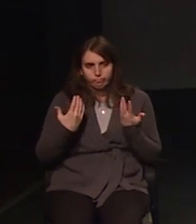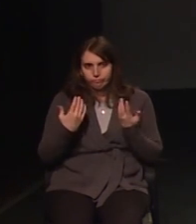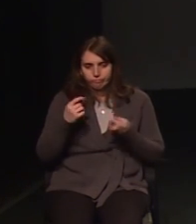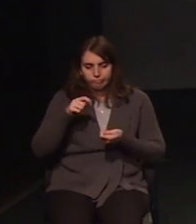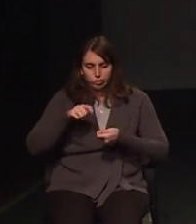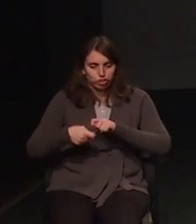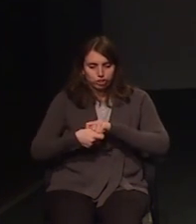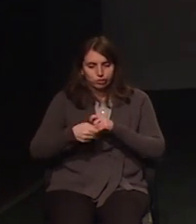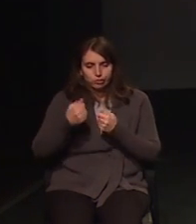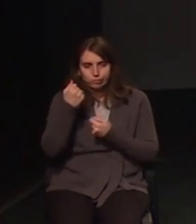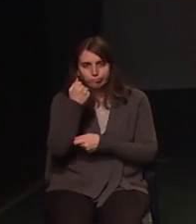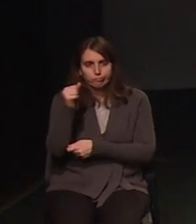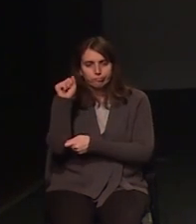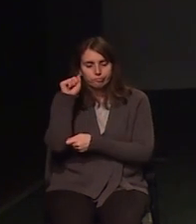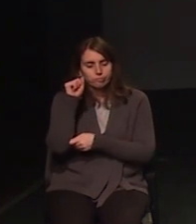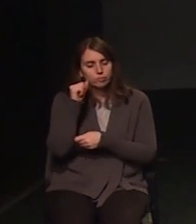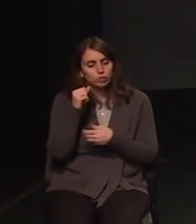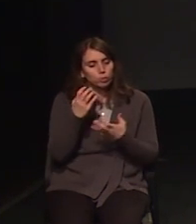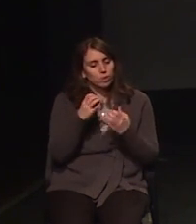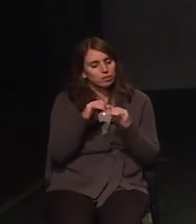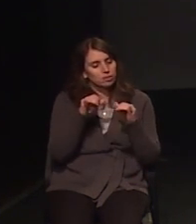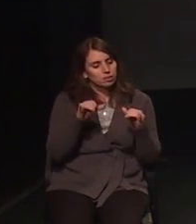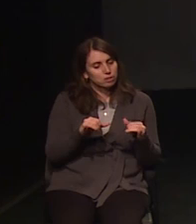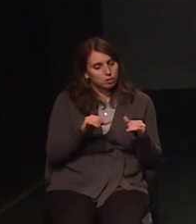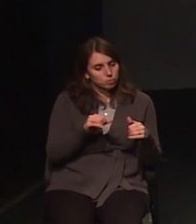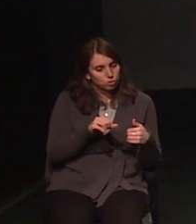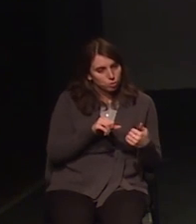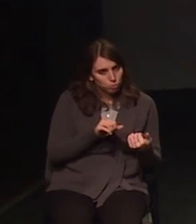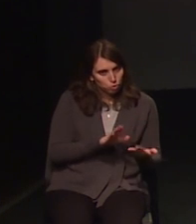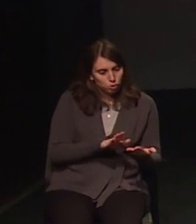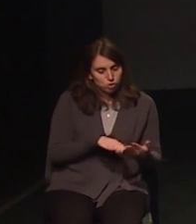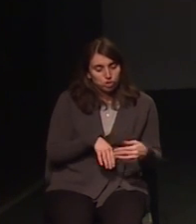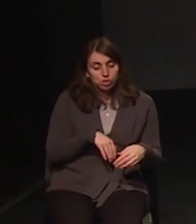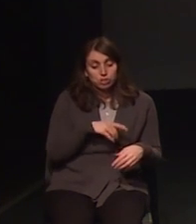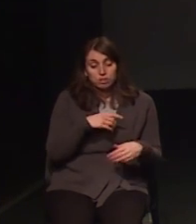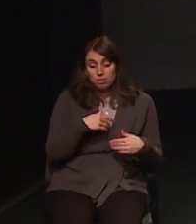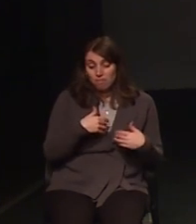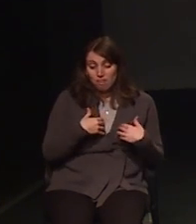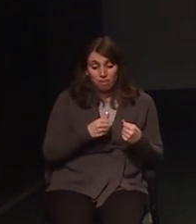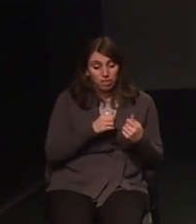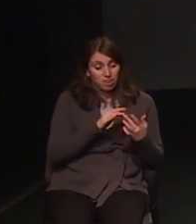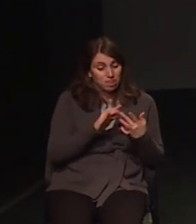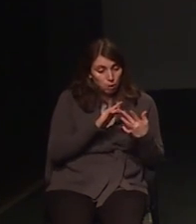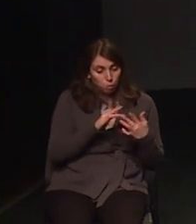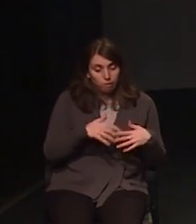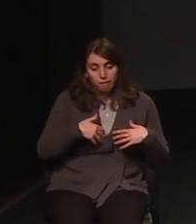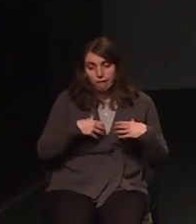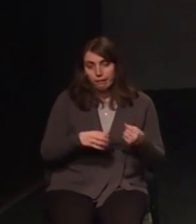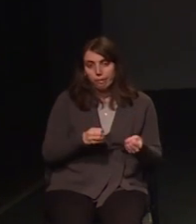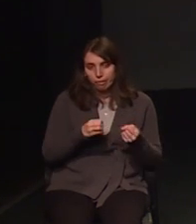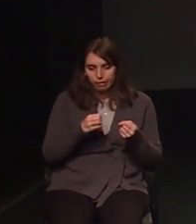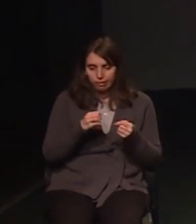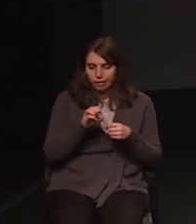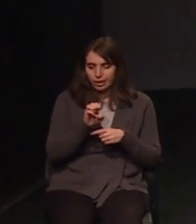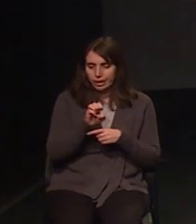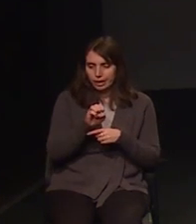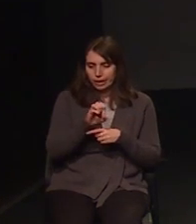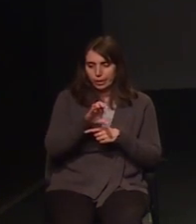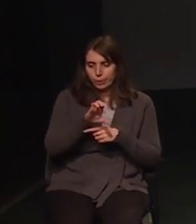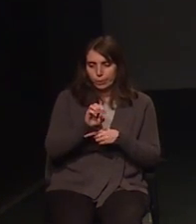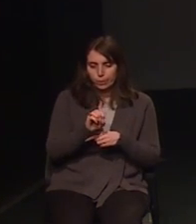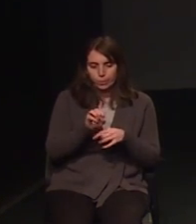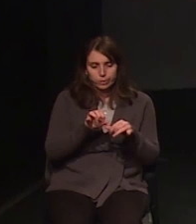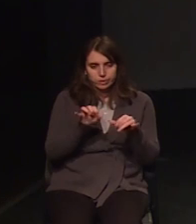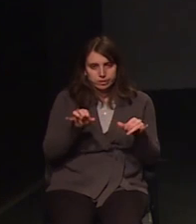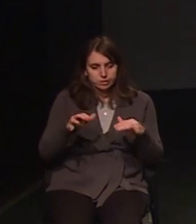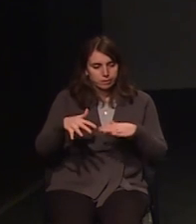healthy organizations, but we also want a healthy network and we want a healthy ecosystem. And in order to do that, given the history that exists,